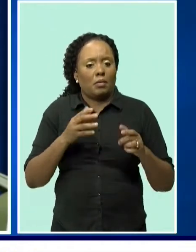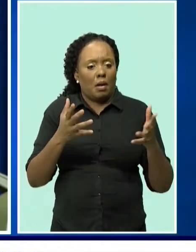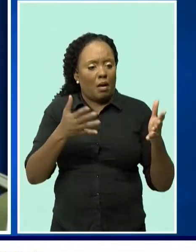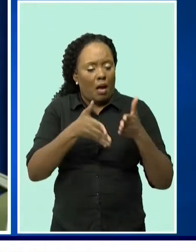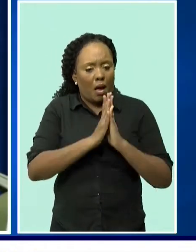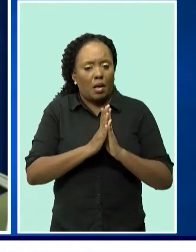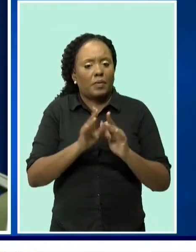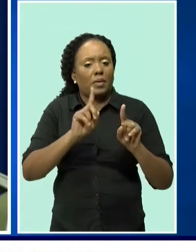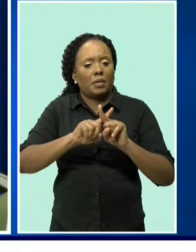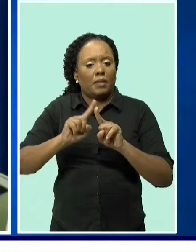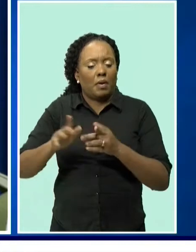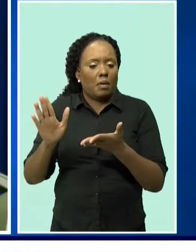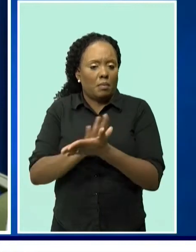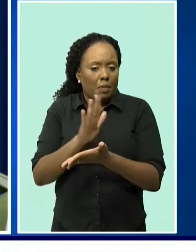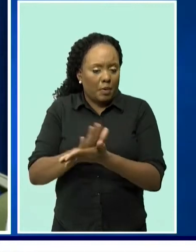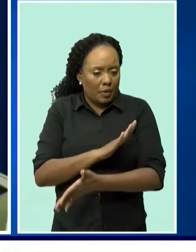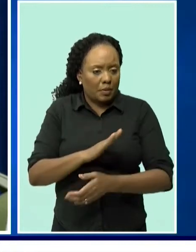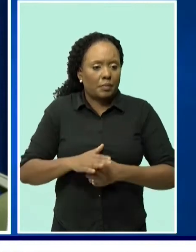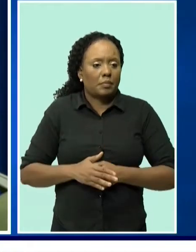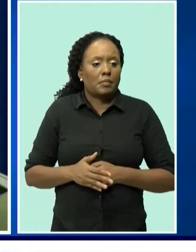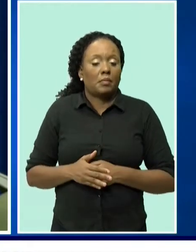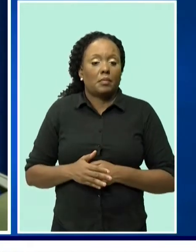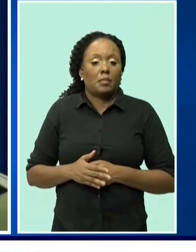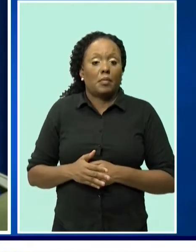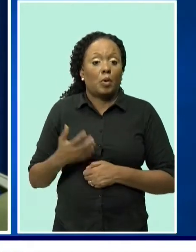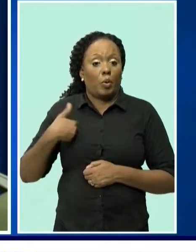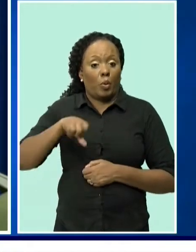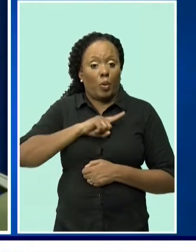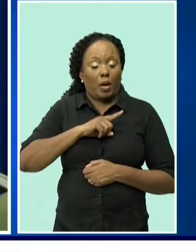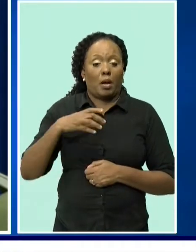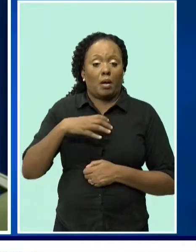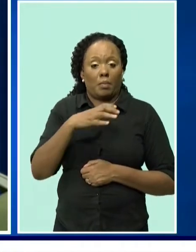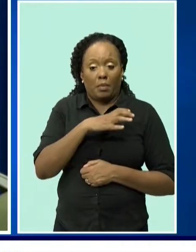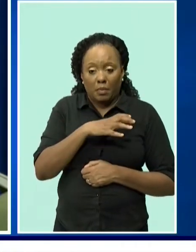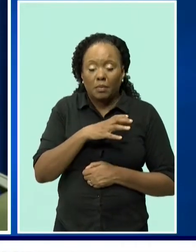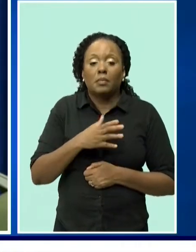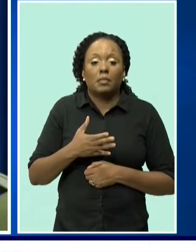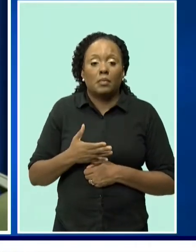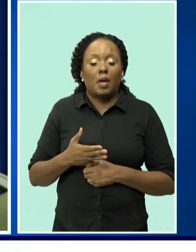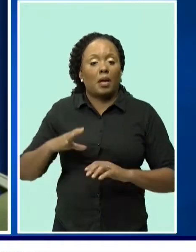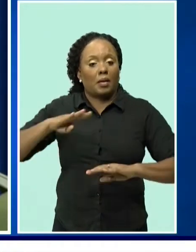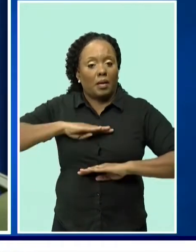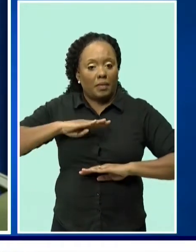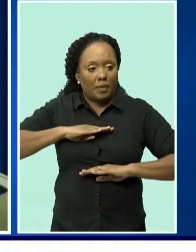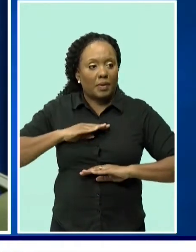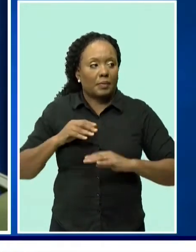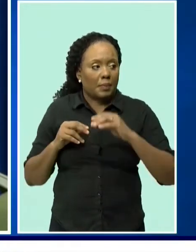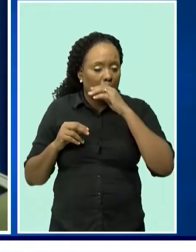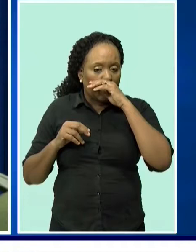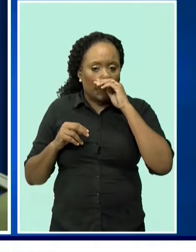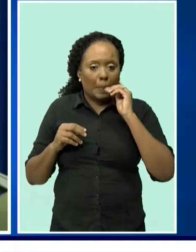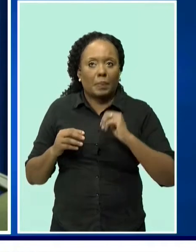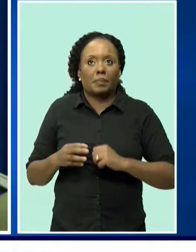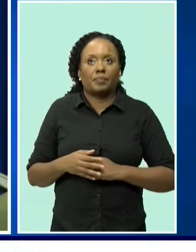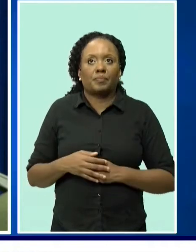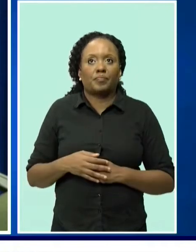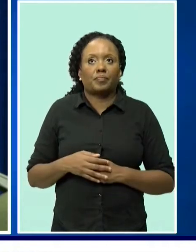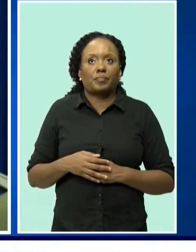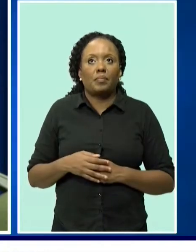documents. The Commission is satisfied that the interveners are unlikely to be prejudiced by the Barbados Light and